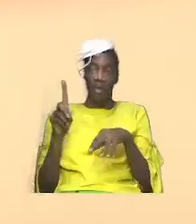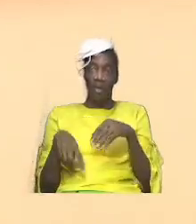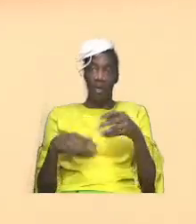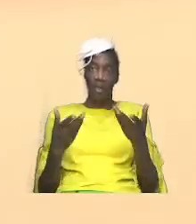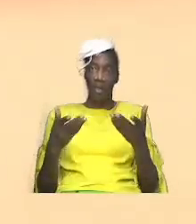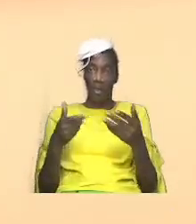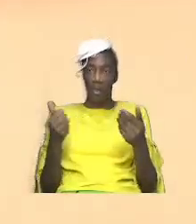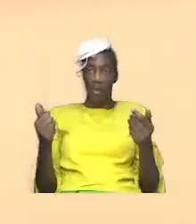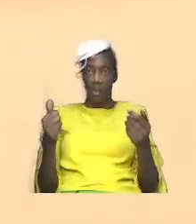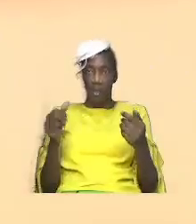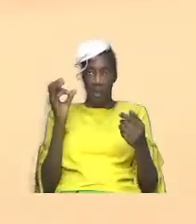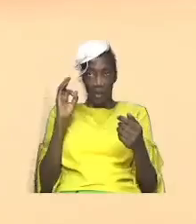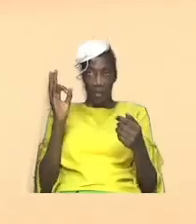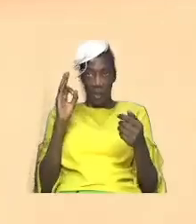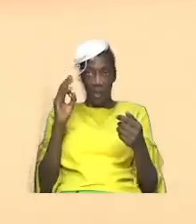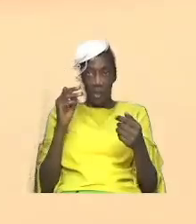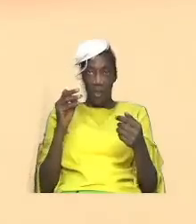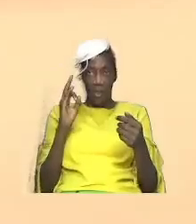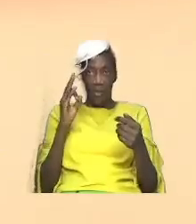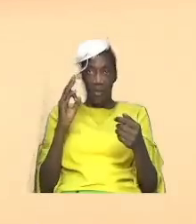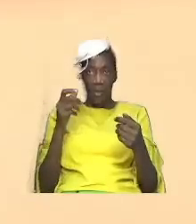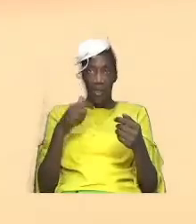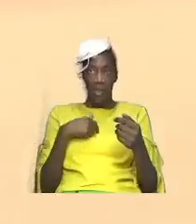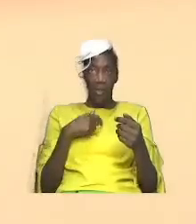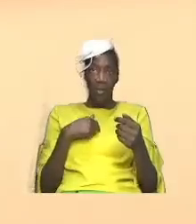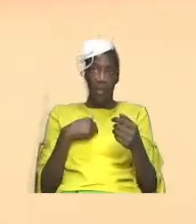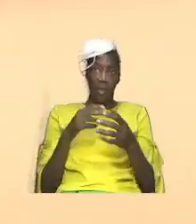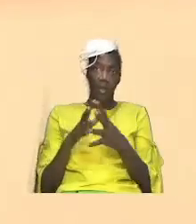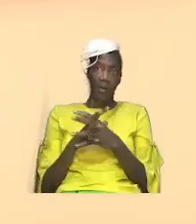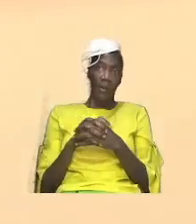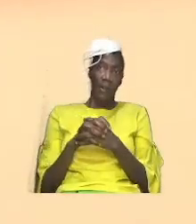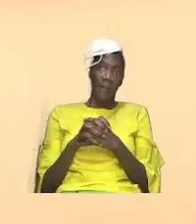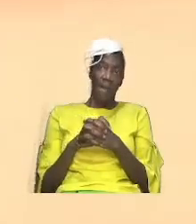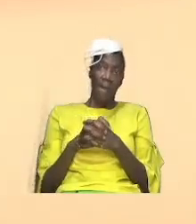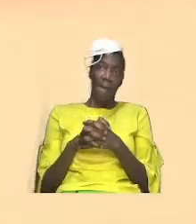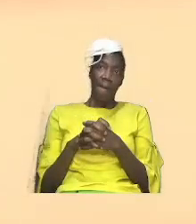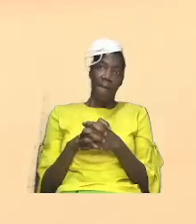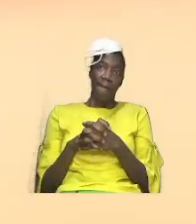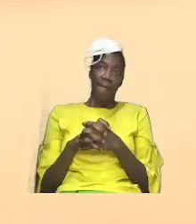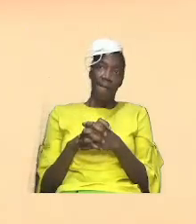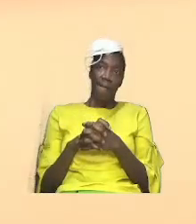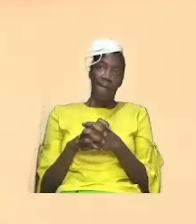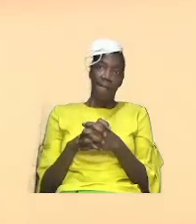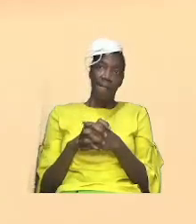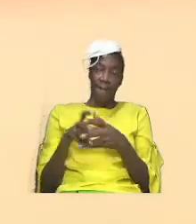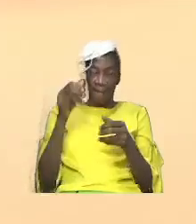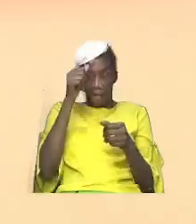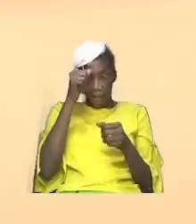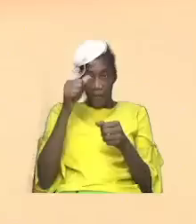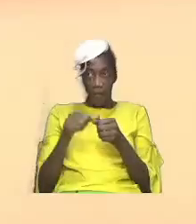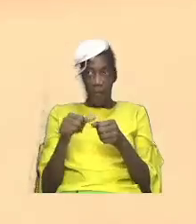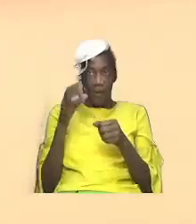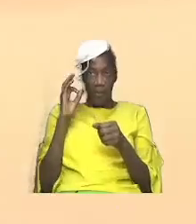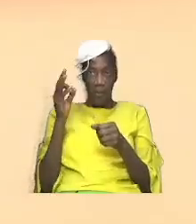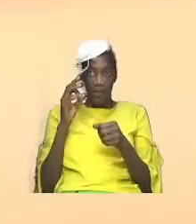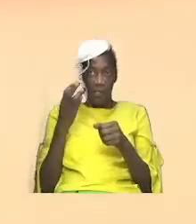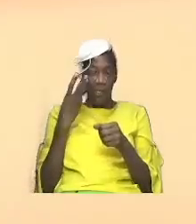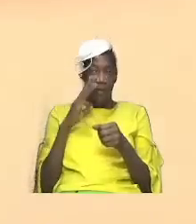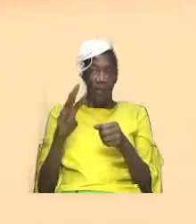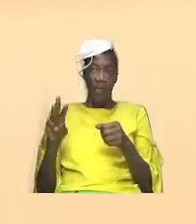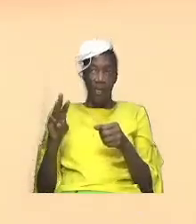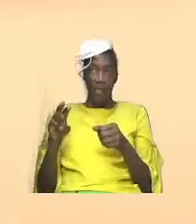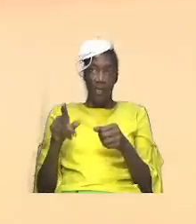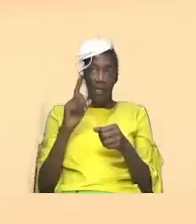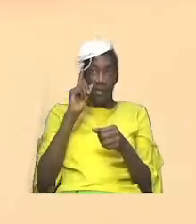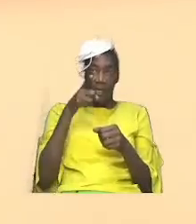the pastor preached at me. And the pastor pointing finger. I remember when he was preaching about wickedness and him point